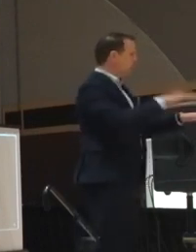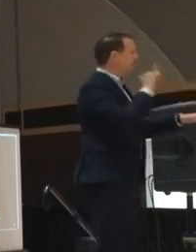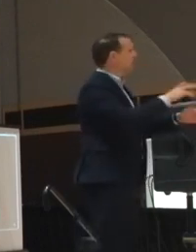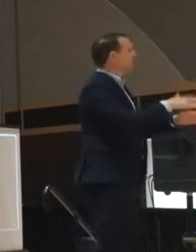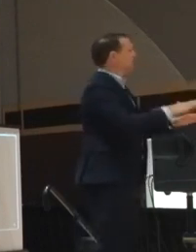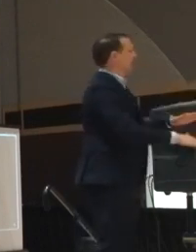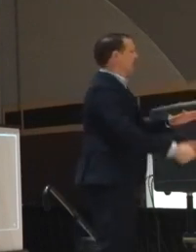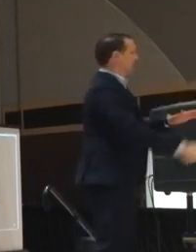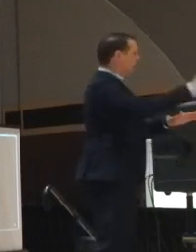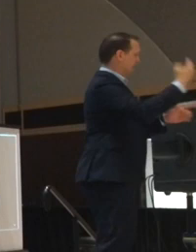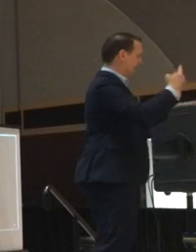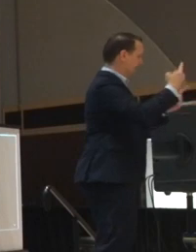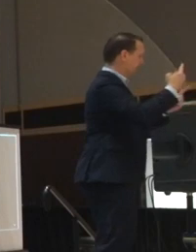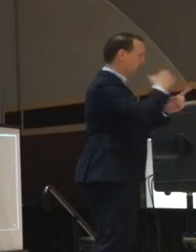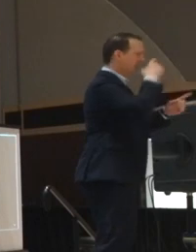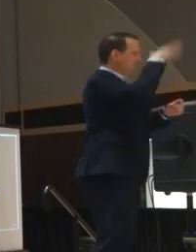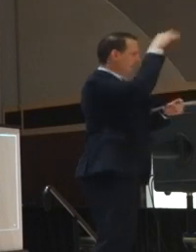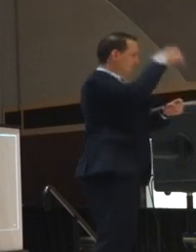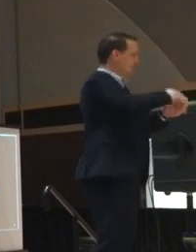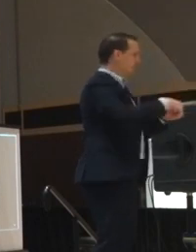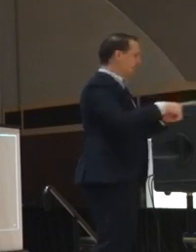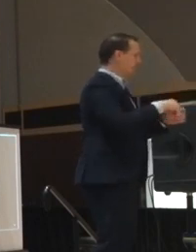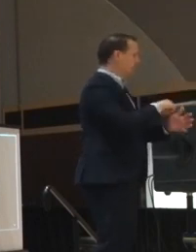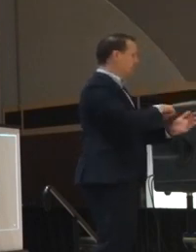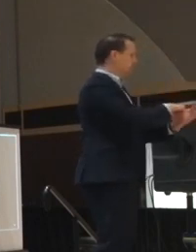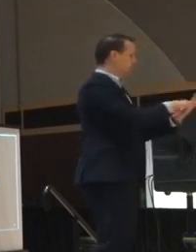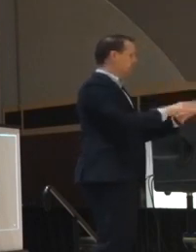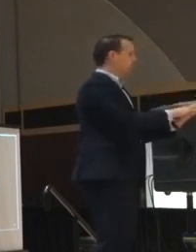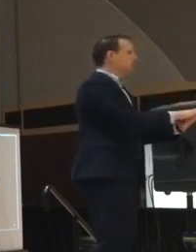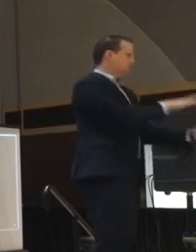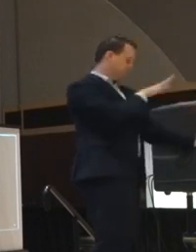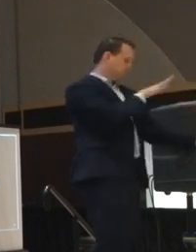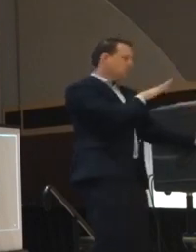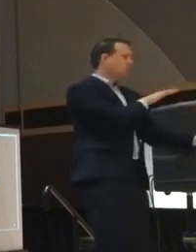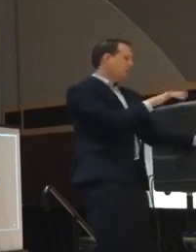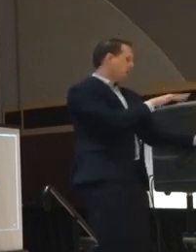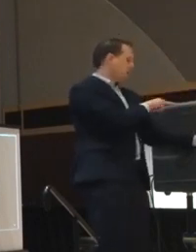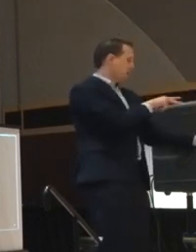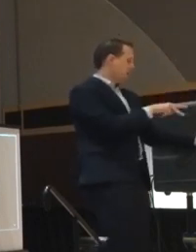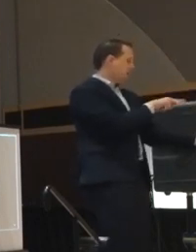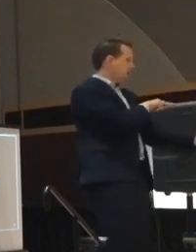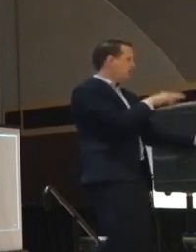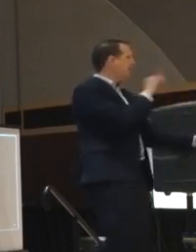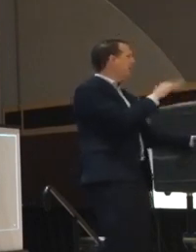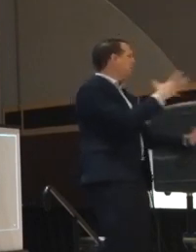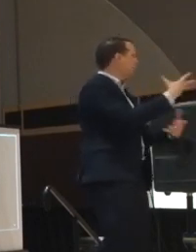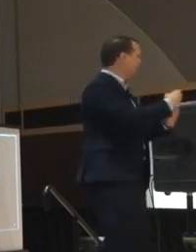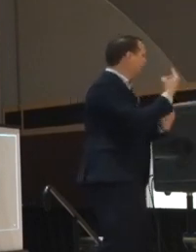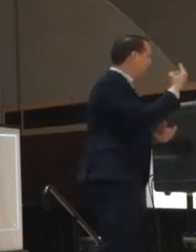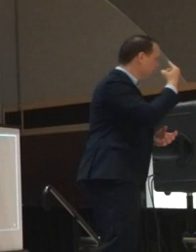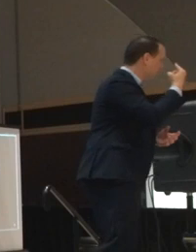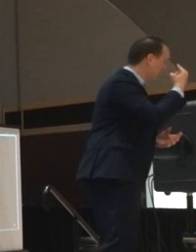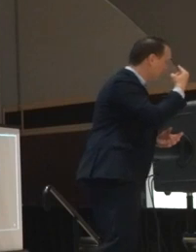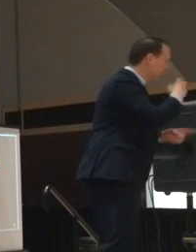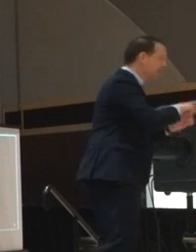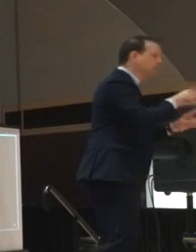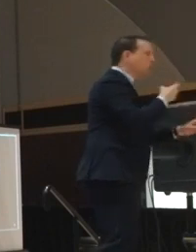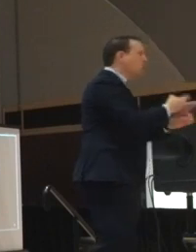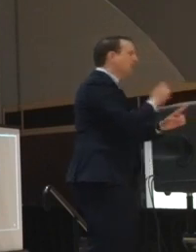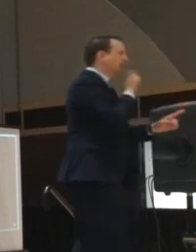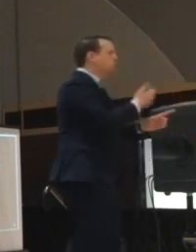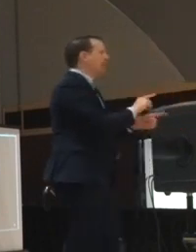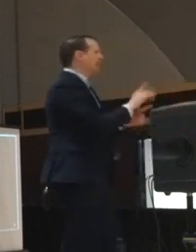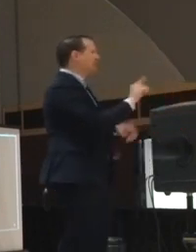thinking. I'm going, wow. Artificial intelligence, it's the autistic brain, but it's only as good as the